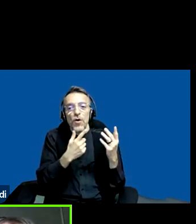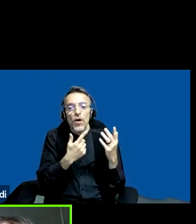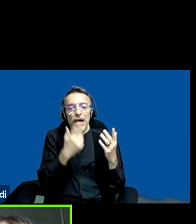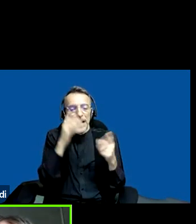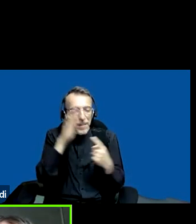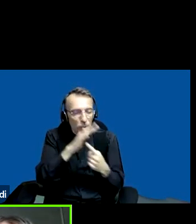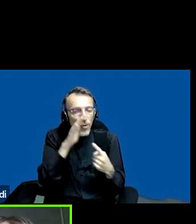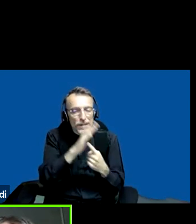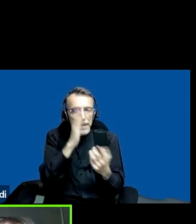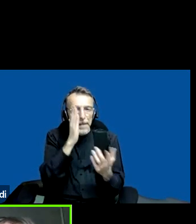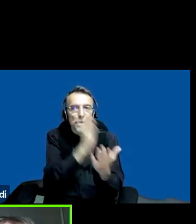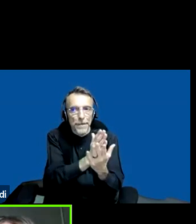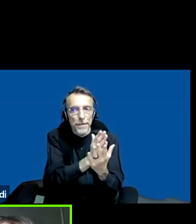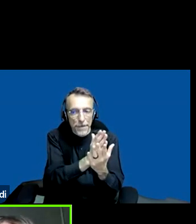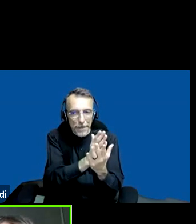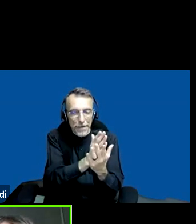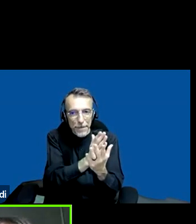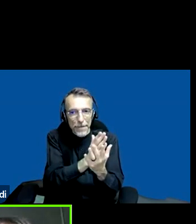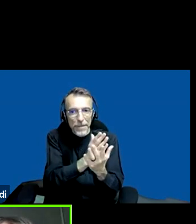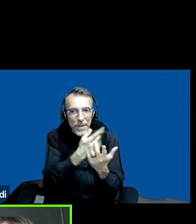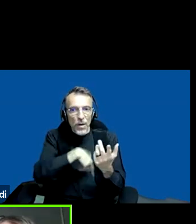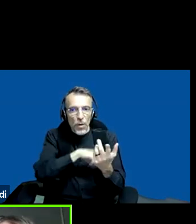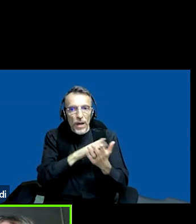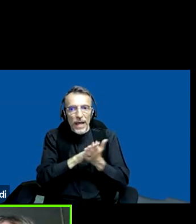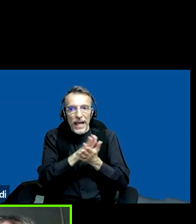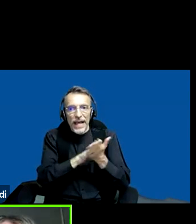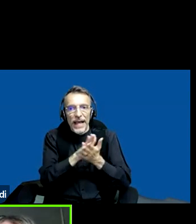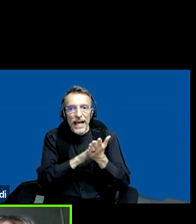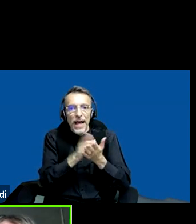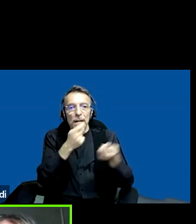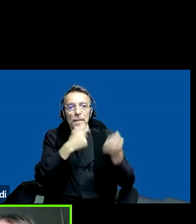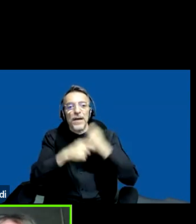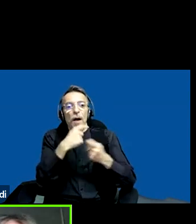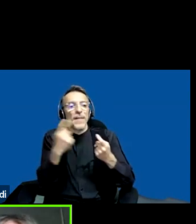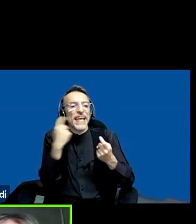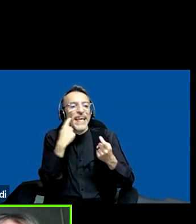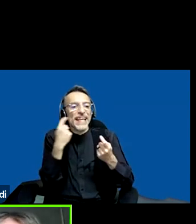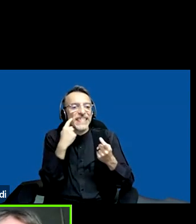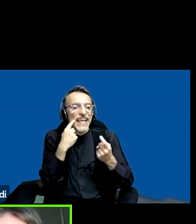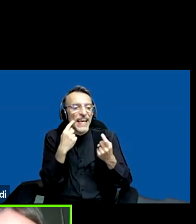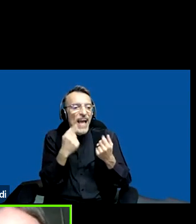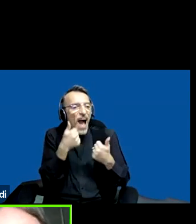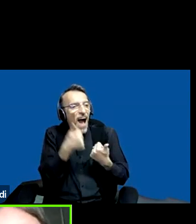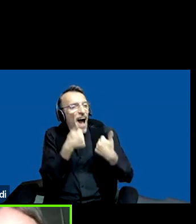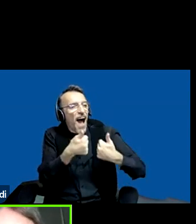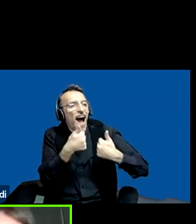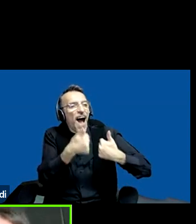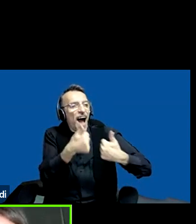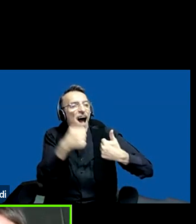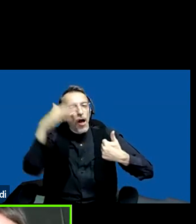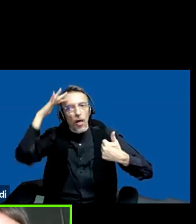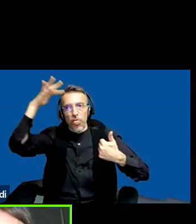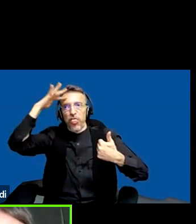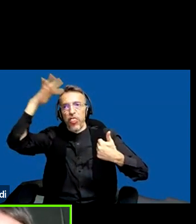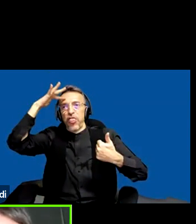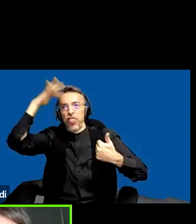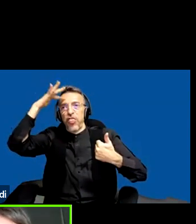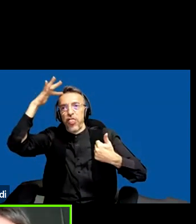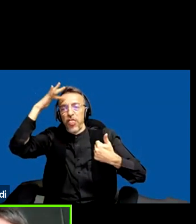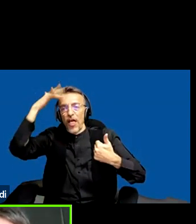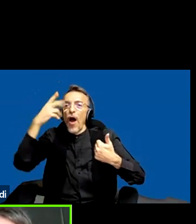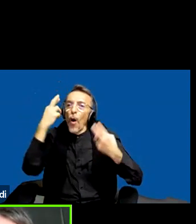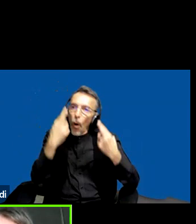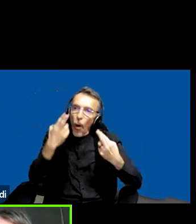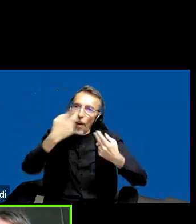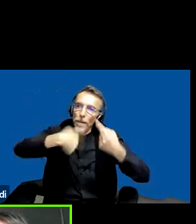important that actually we're most prone to slipping into rhetorics. For the best of reasons, it's understandable, but I hope we can resist that. I hope we